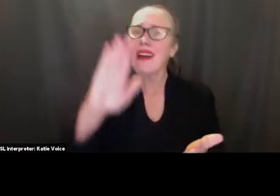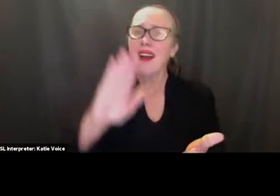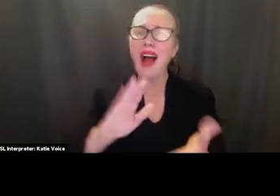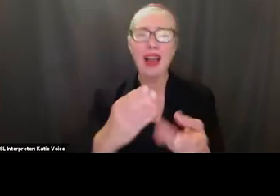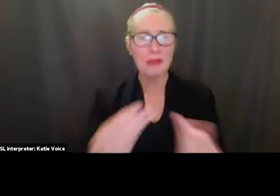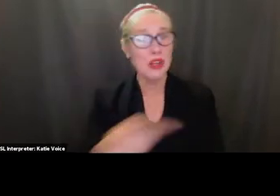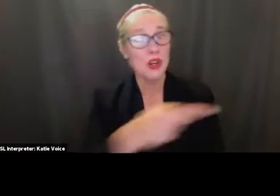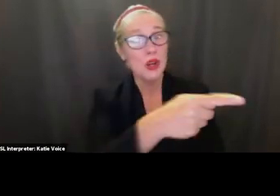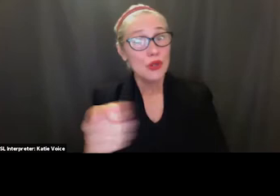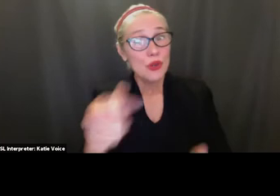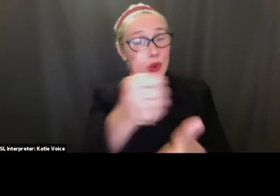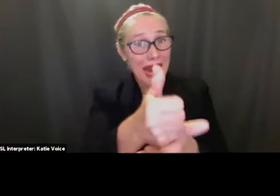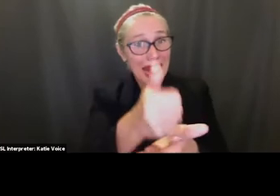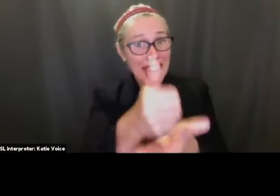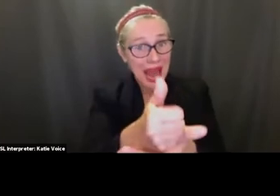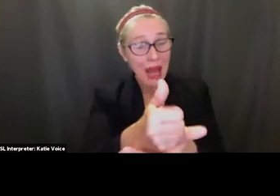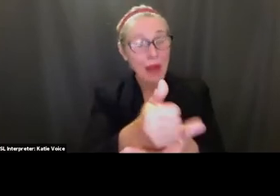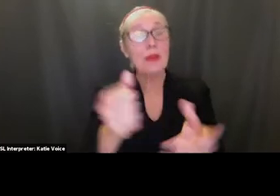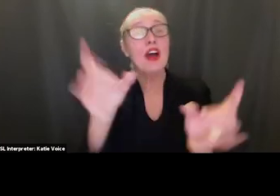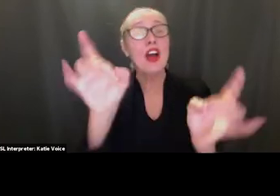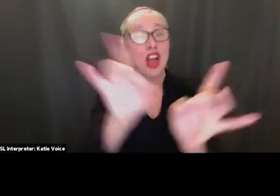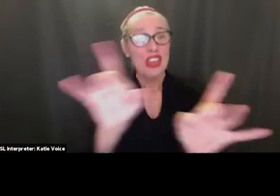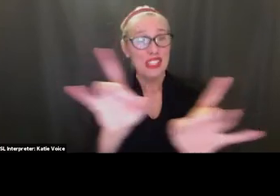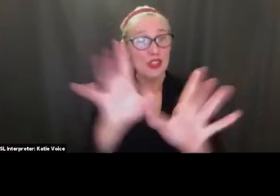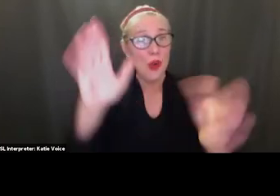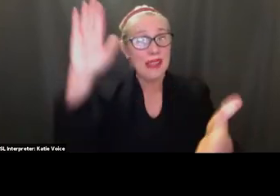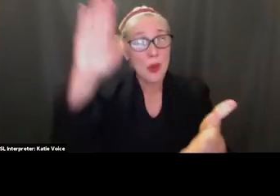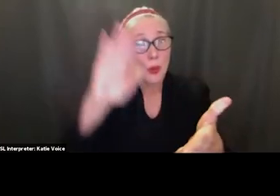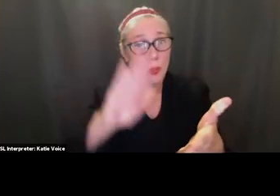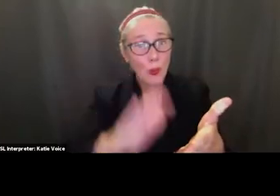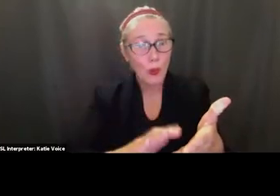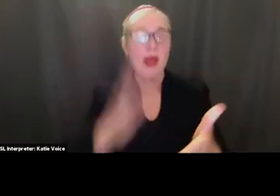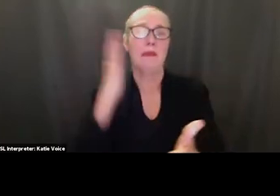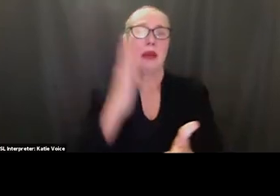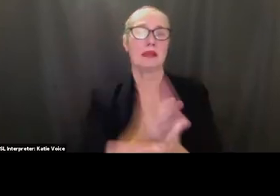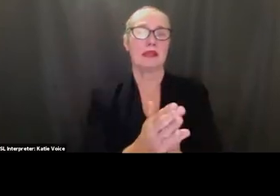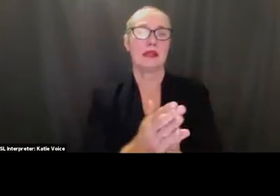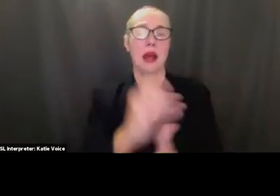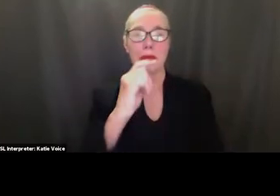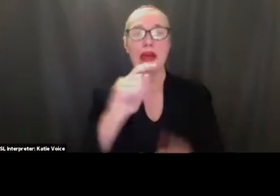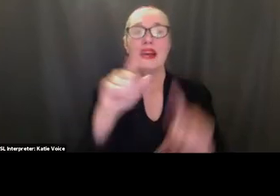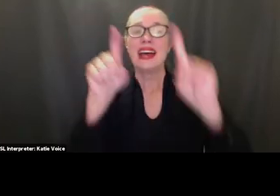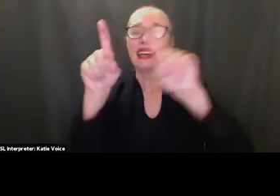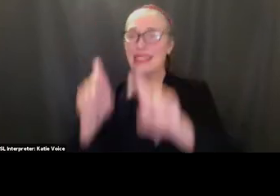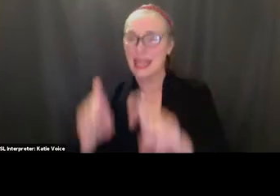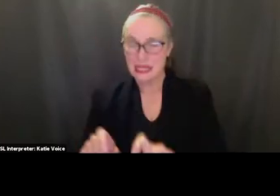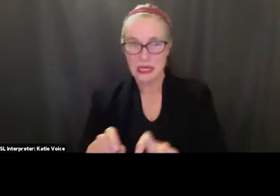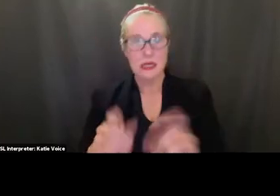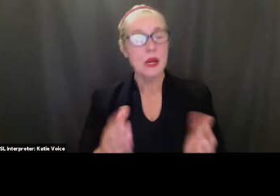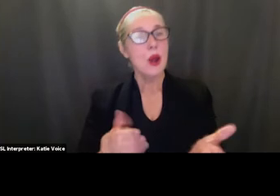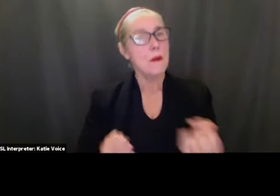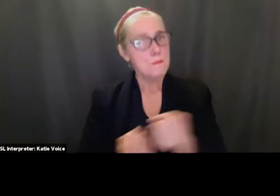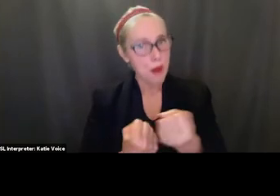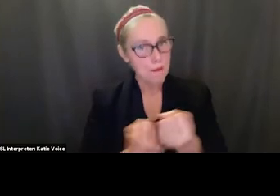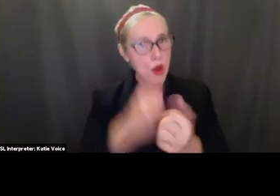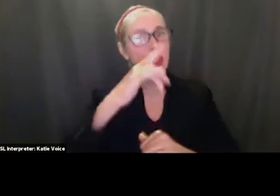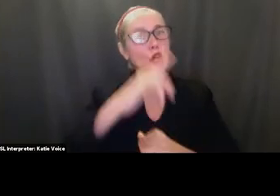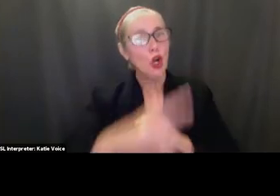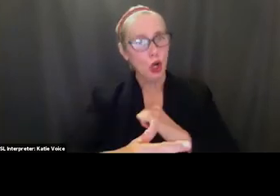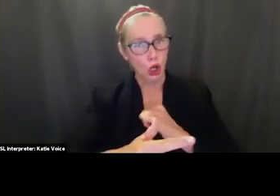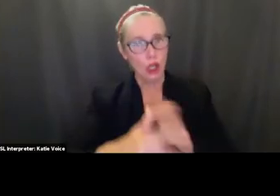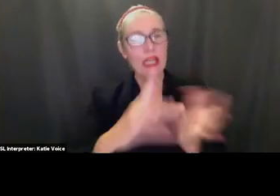help with the crisis by stopping the testing by promoting early treatment and early